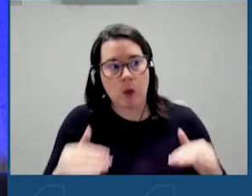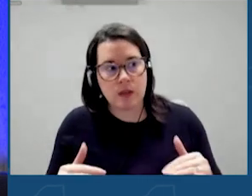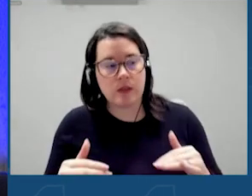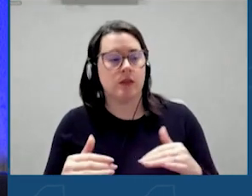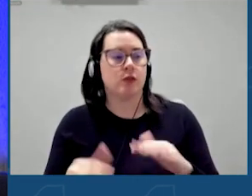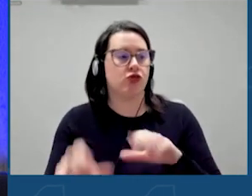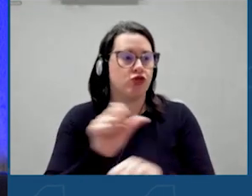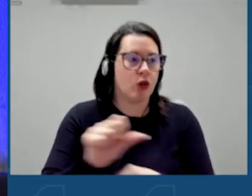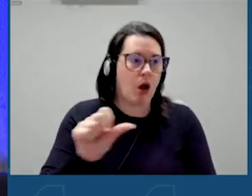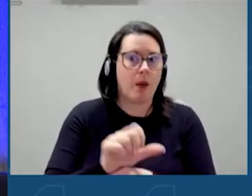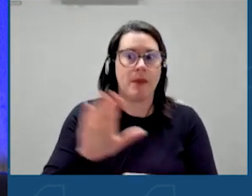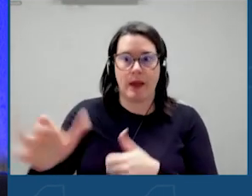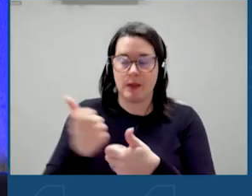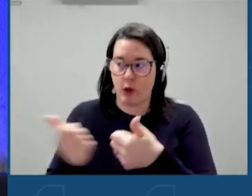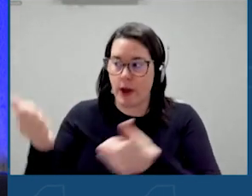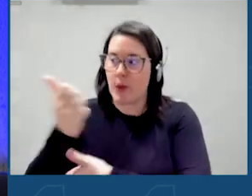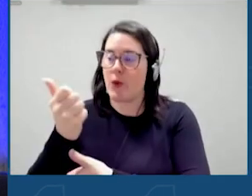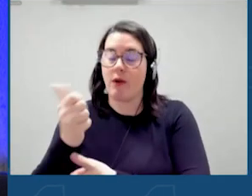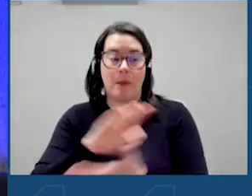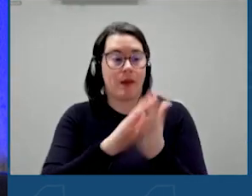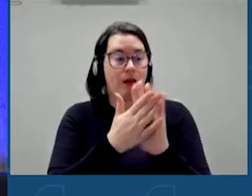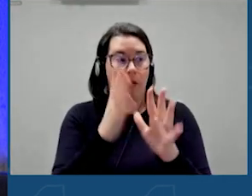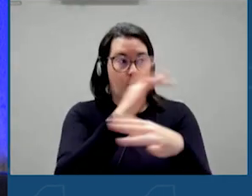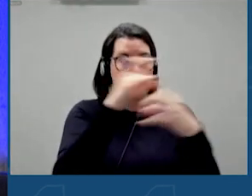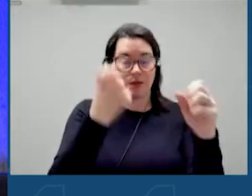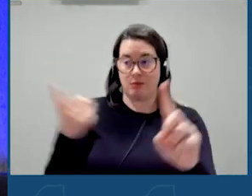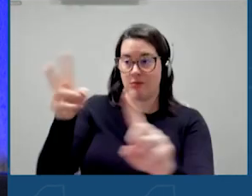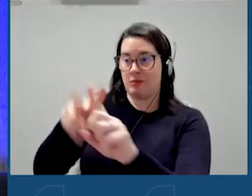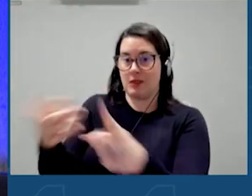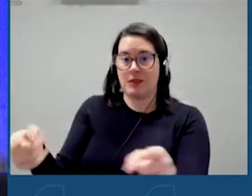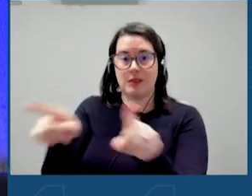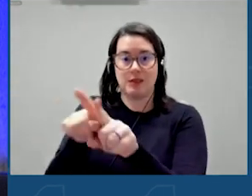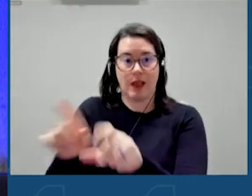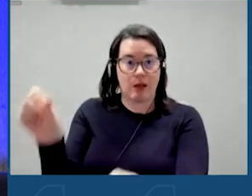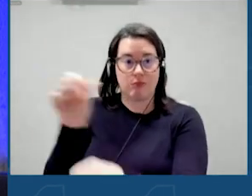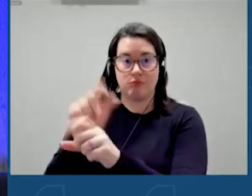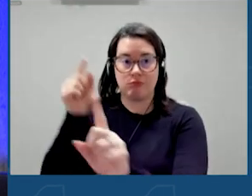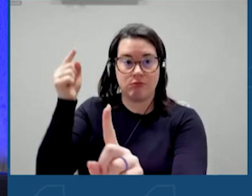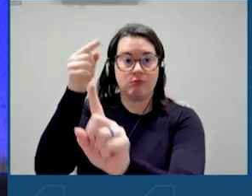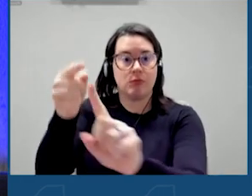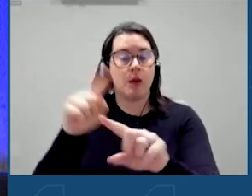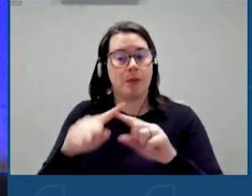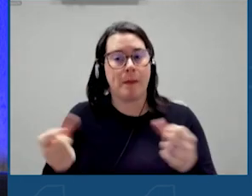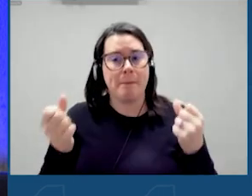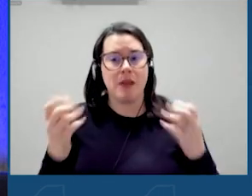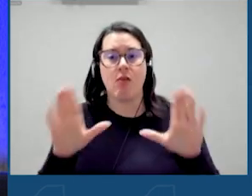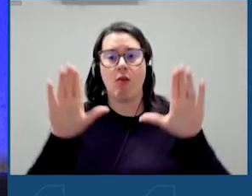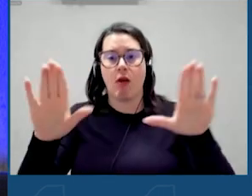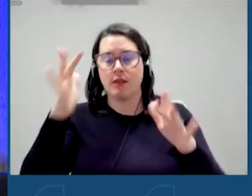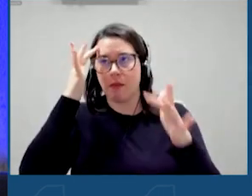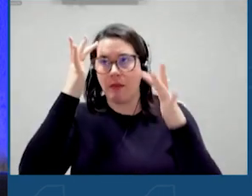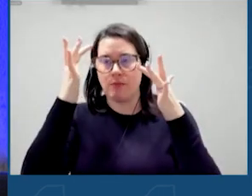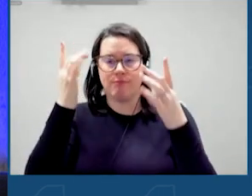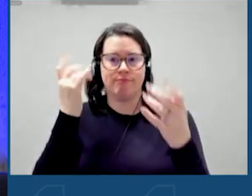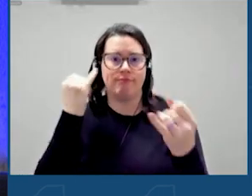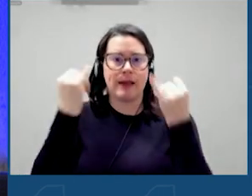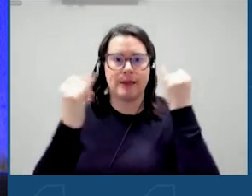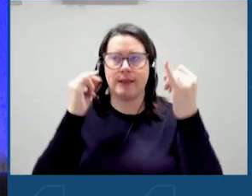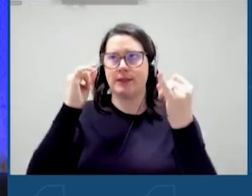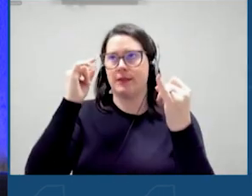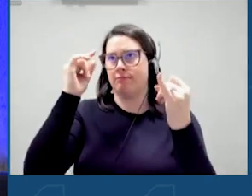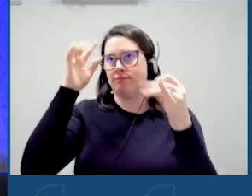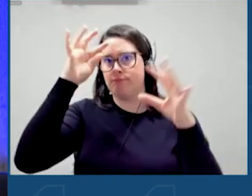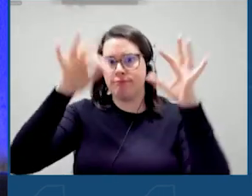the nation when he served as our president. So many of the brilliant ideas in this space have originated in our state, and that is part of our